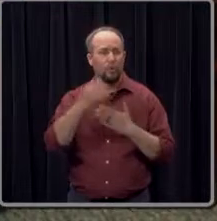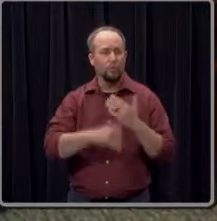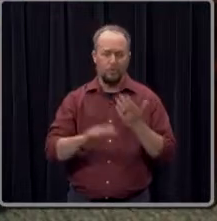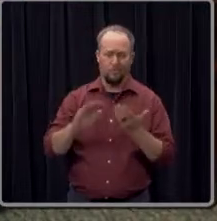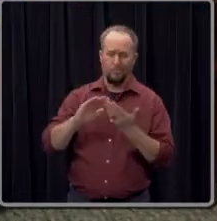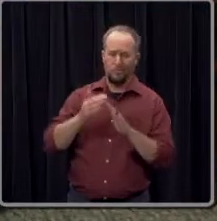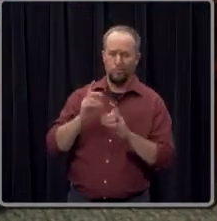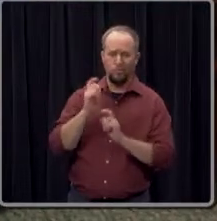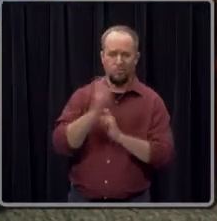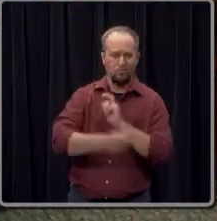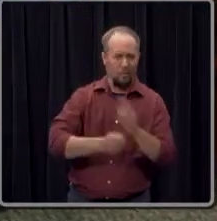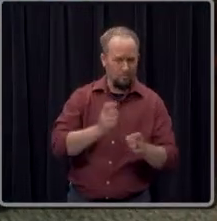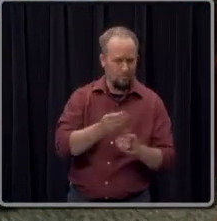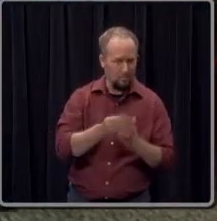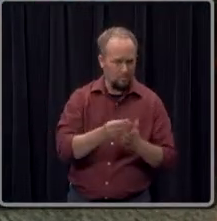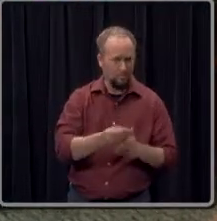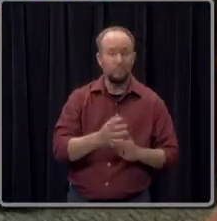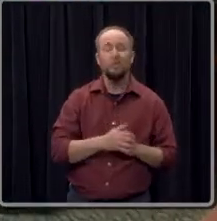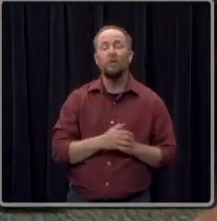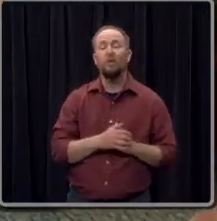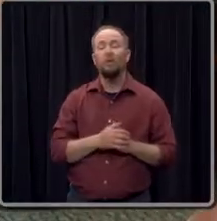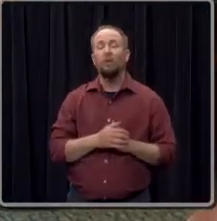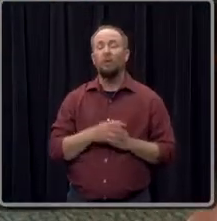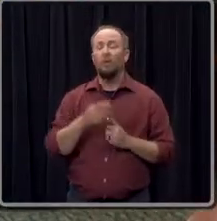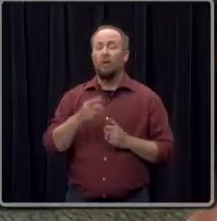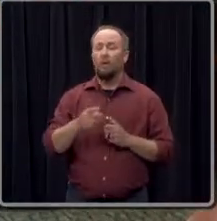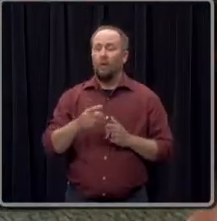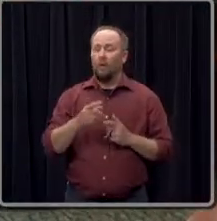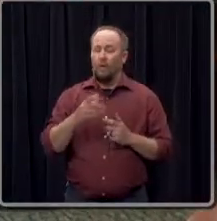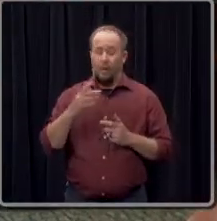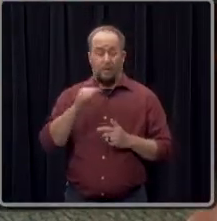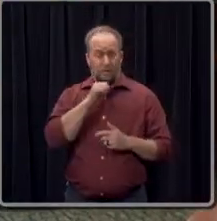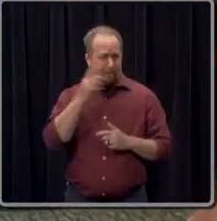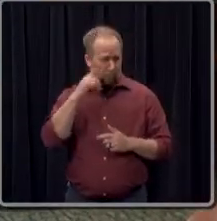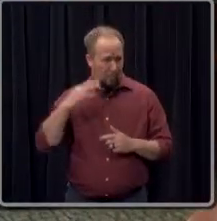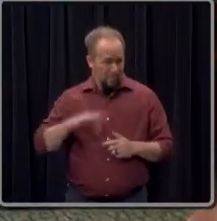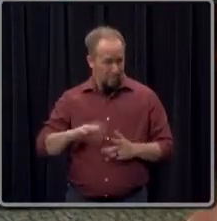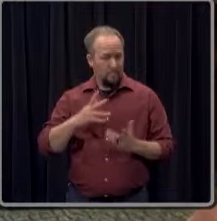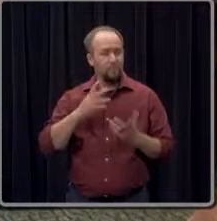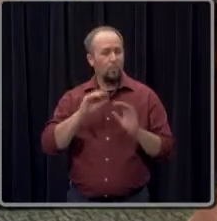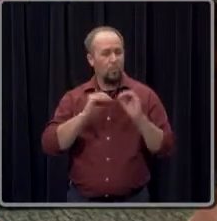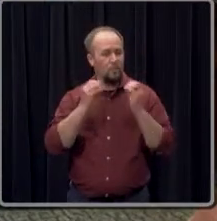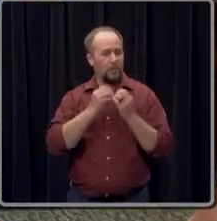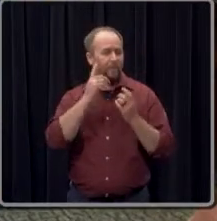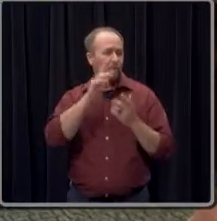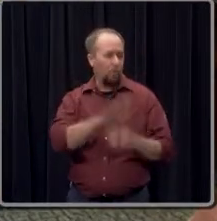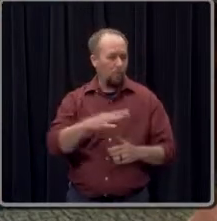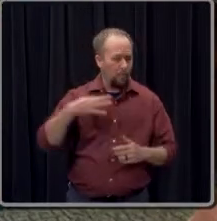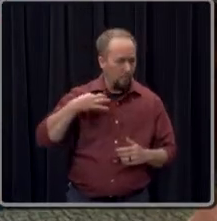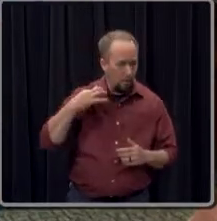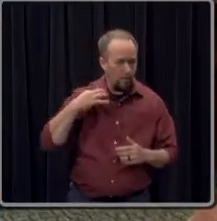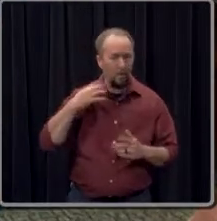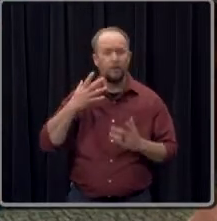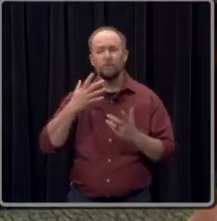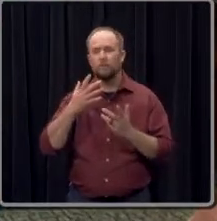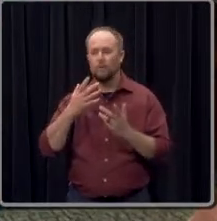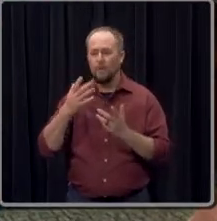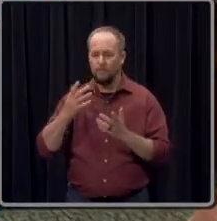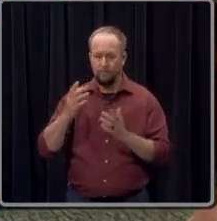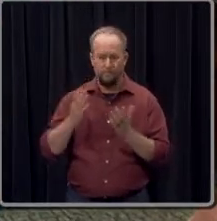The nonprofit organization is committed to the improvement of our community through their effective volunteering and fundraising